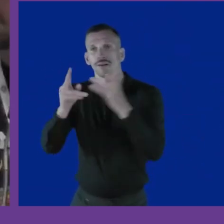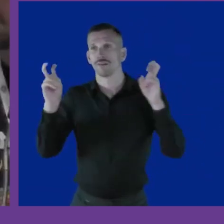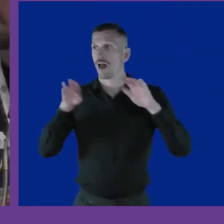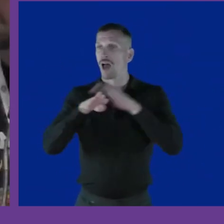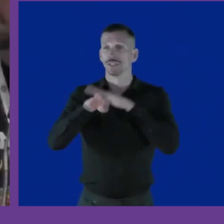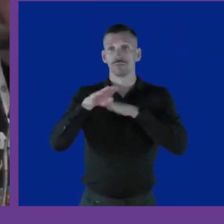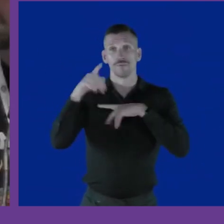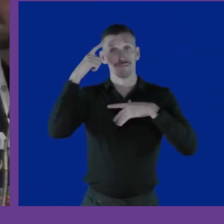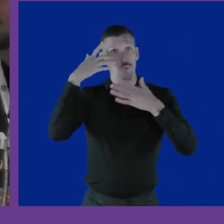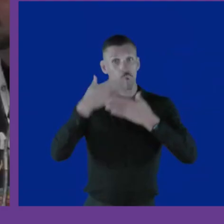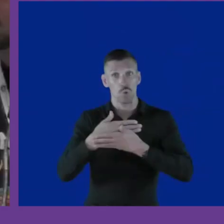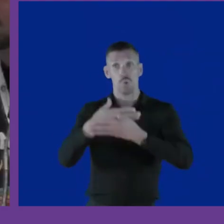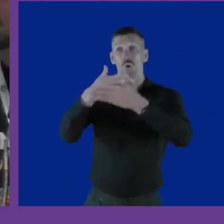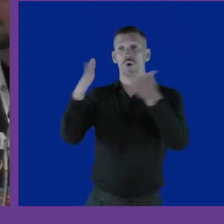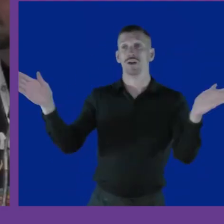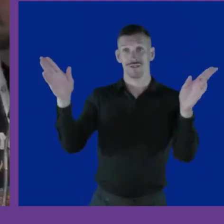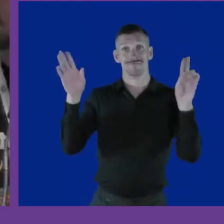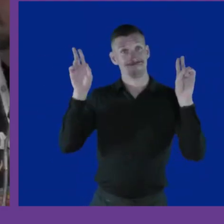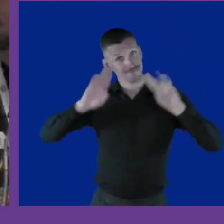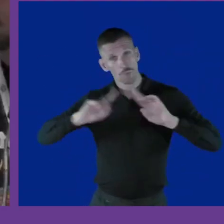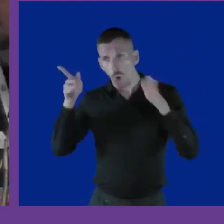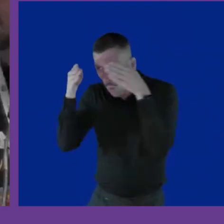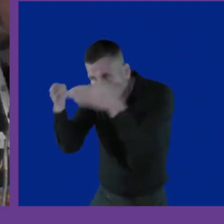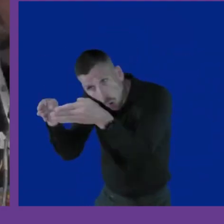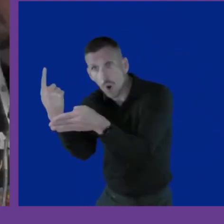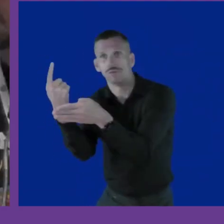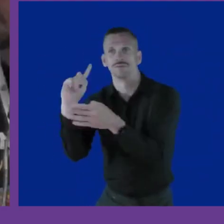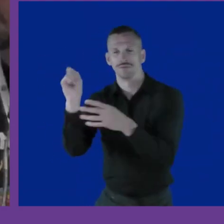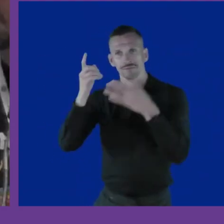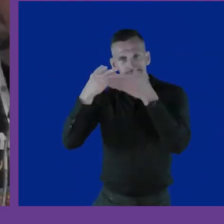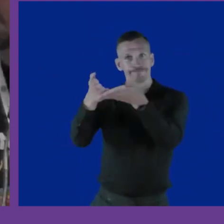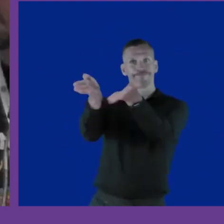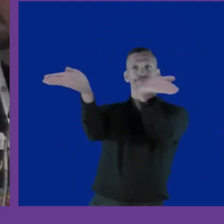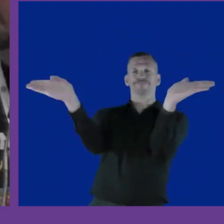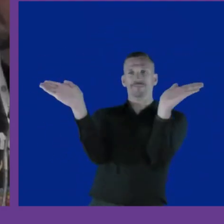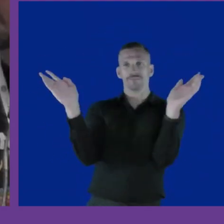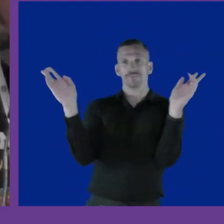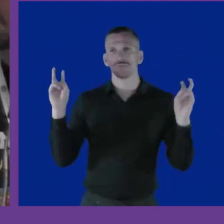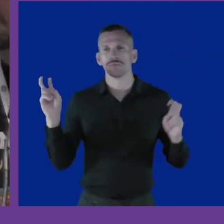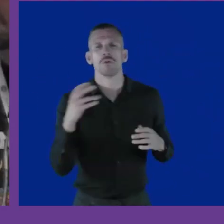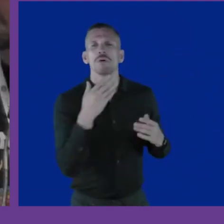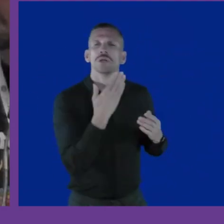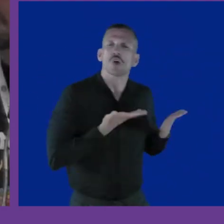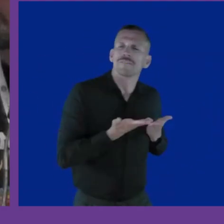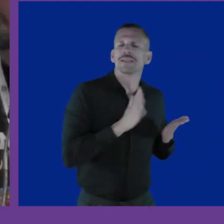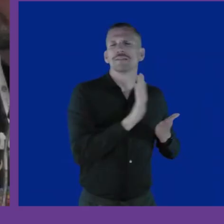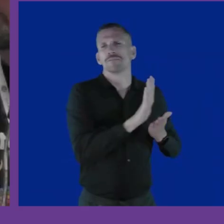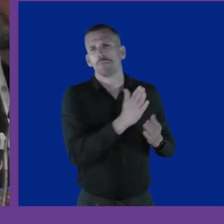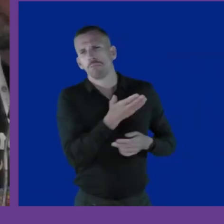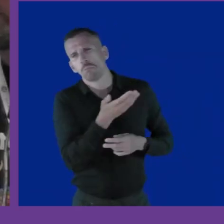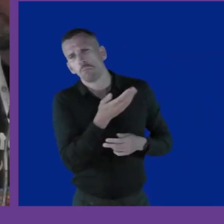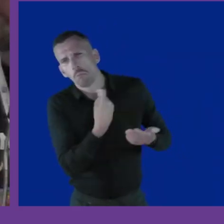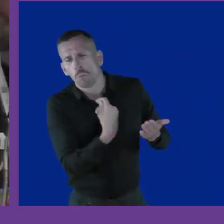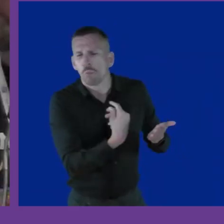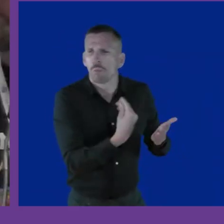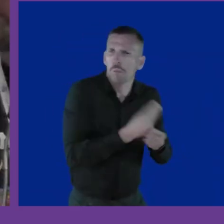just want to enforce this point. Go back to your offices and start learning, start teaching everybody